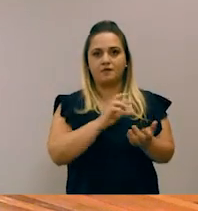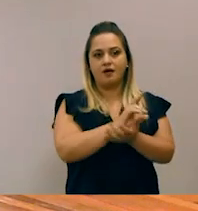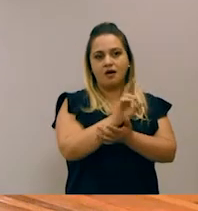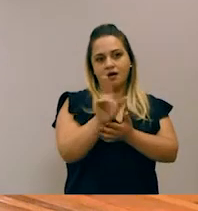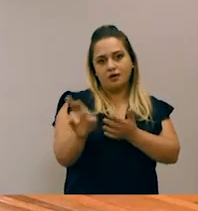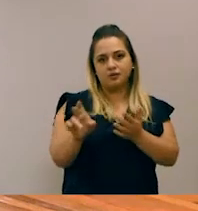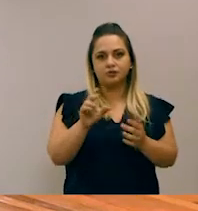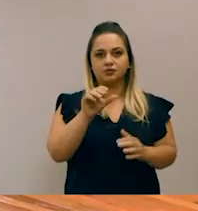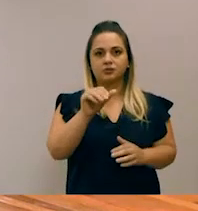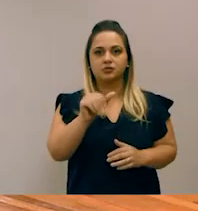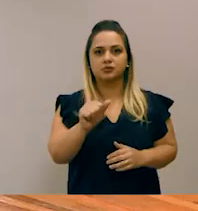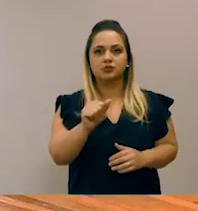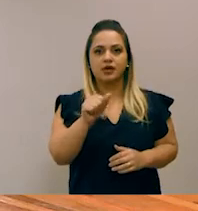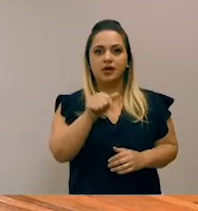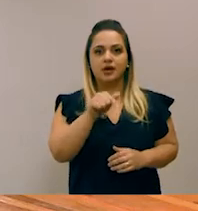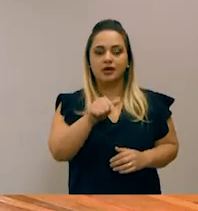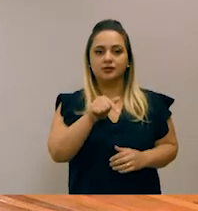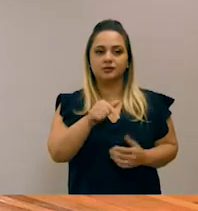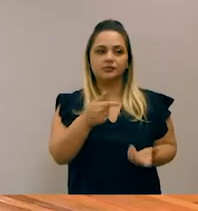Accessory solutions.